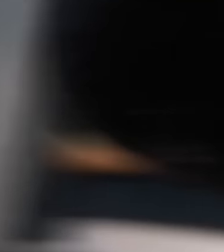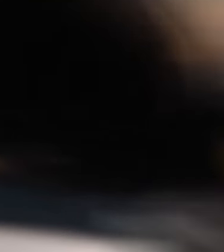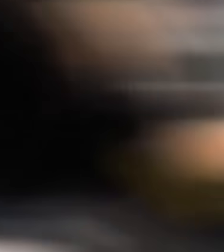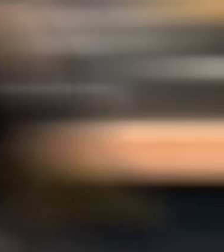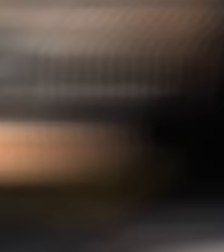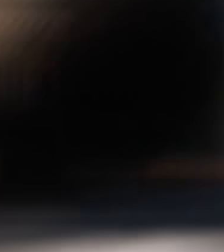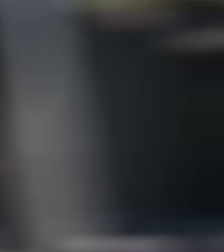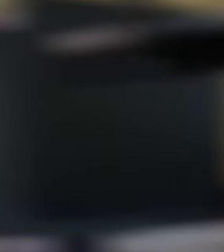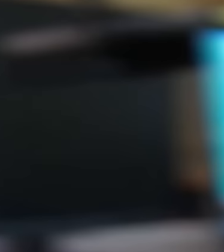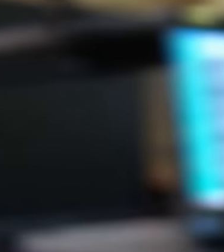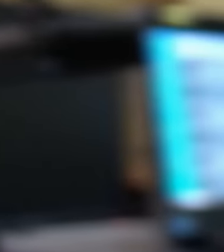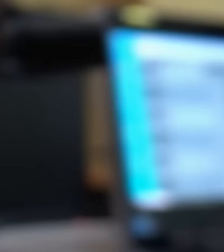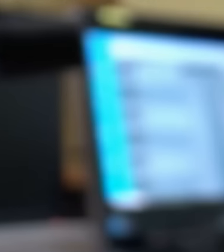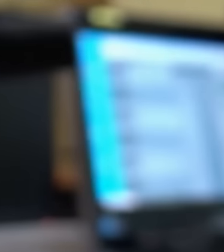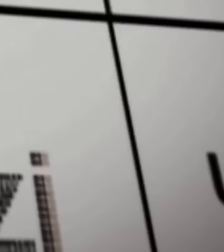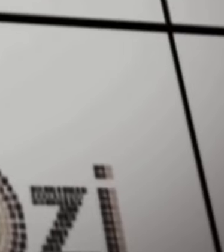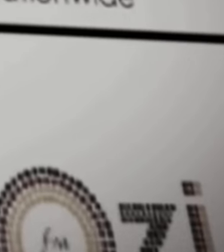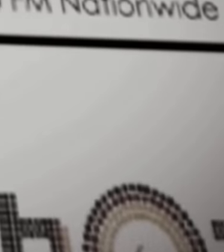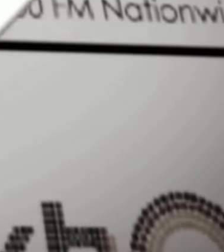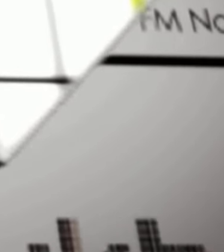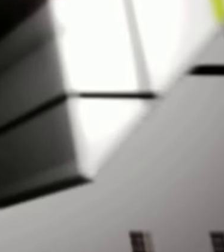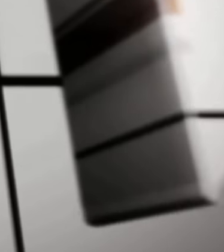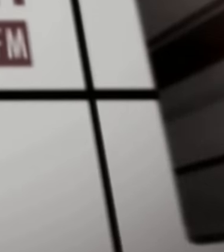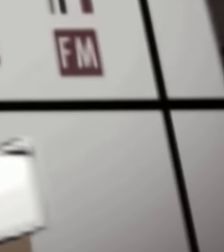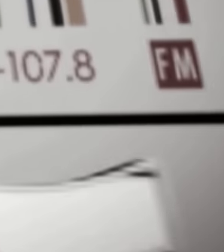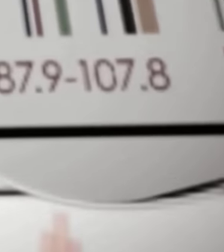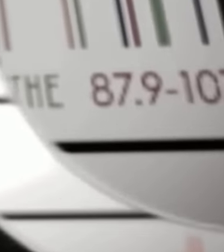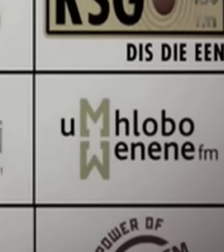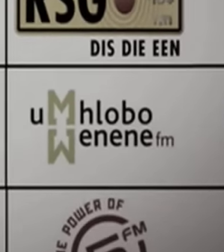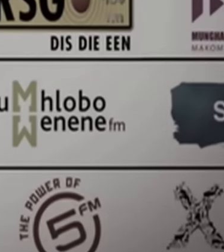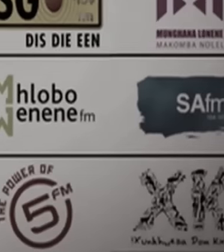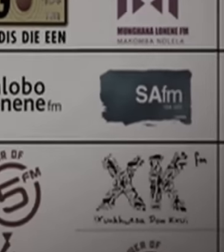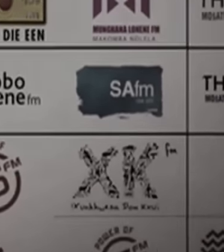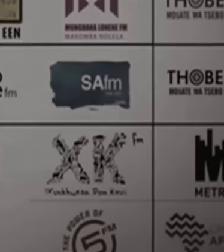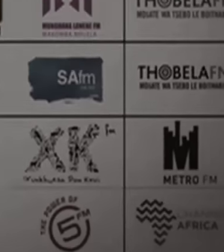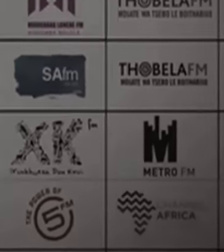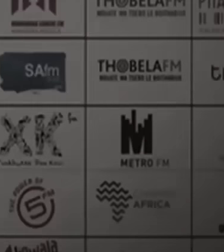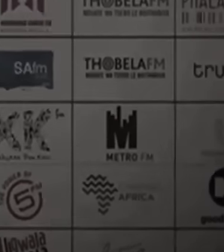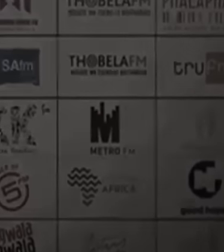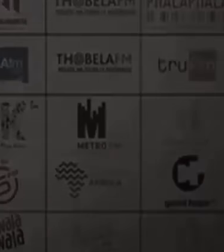tsa radio tsotlhe di le 18 tsa SABC.